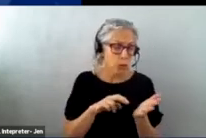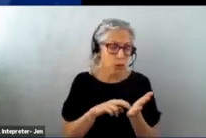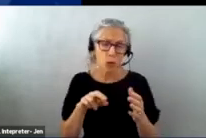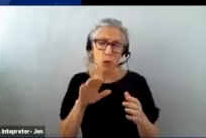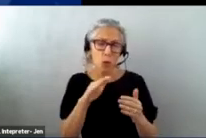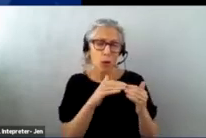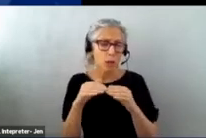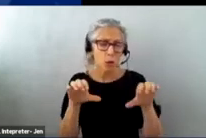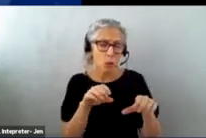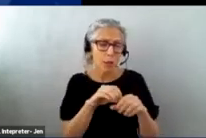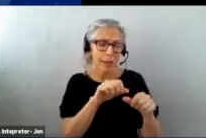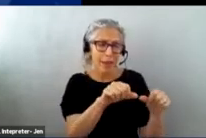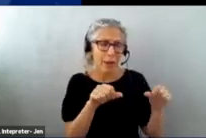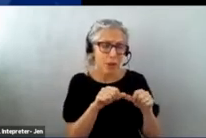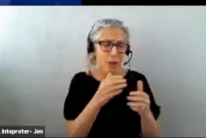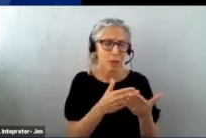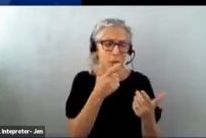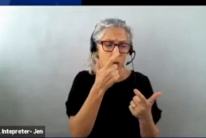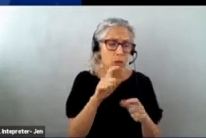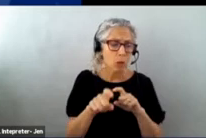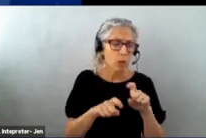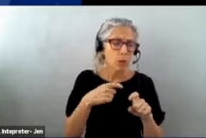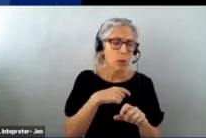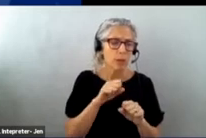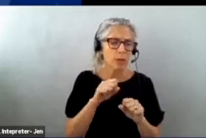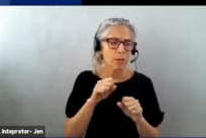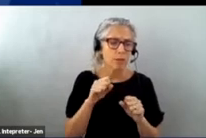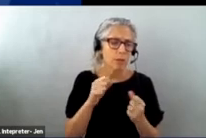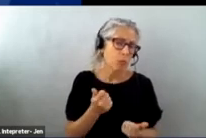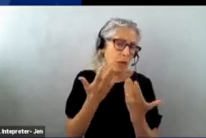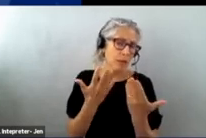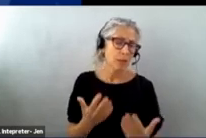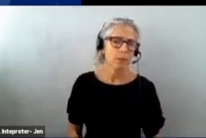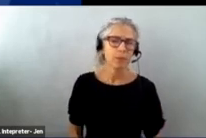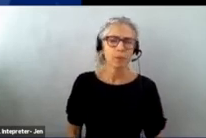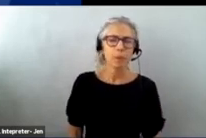area, or what may be some interesting questions that we could ask?